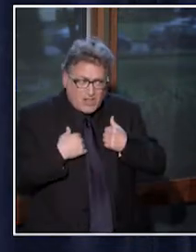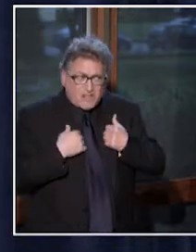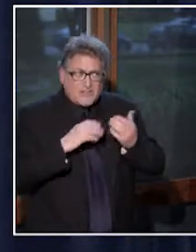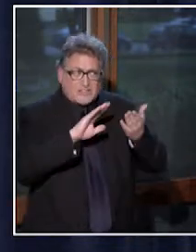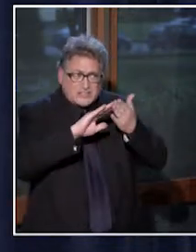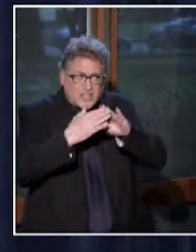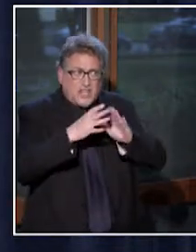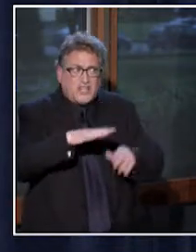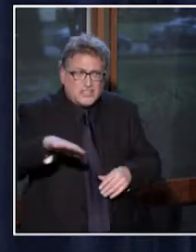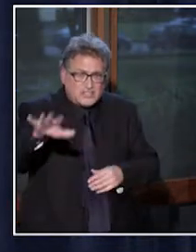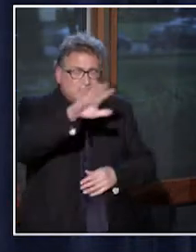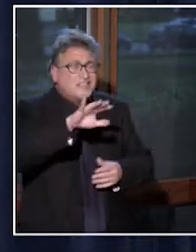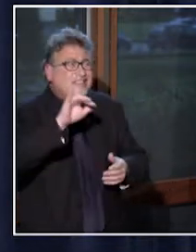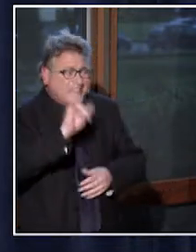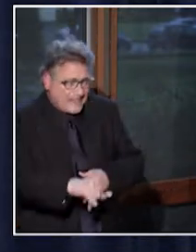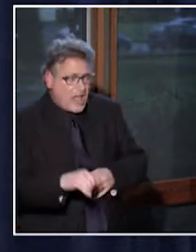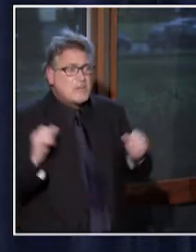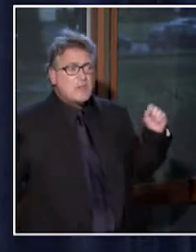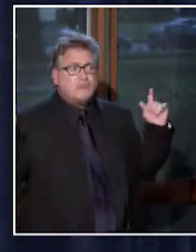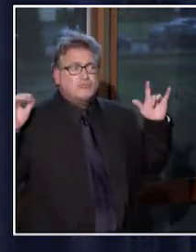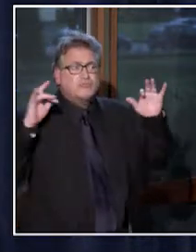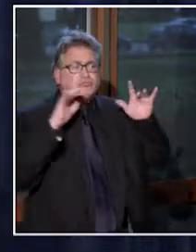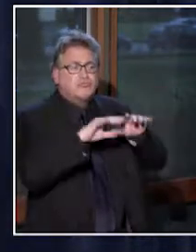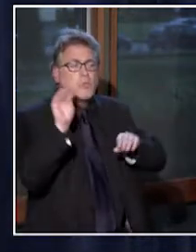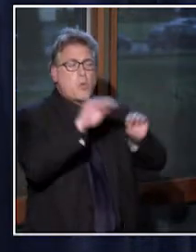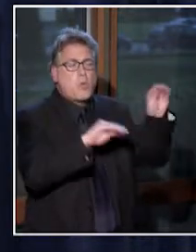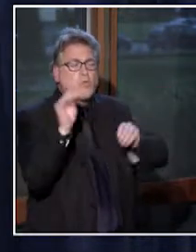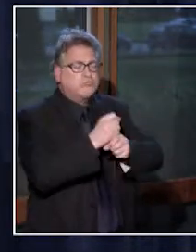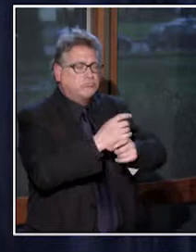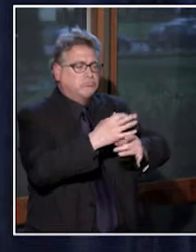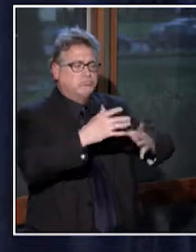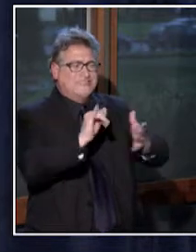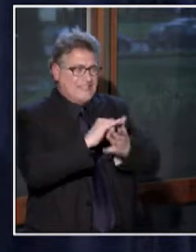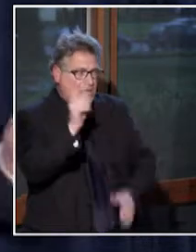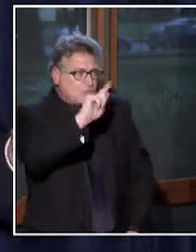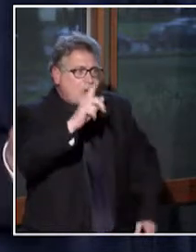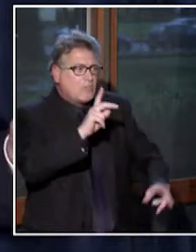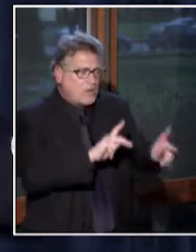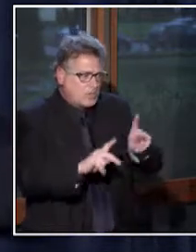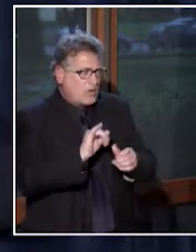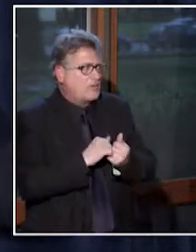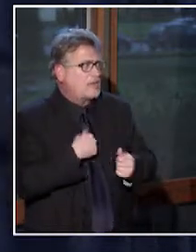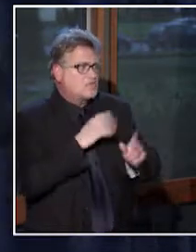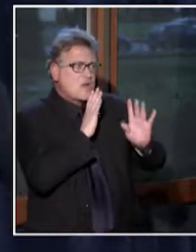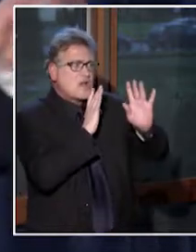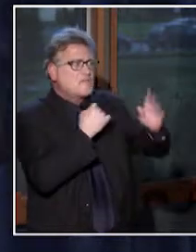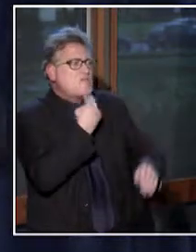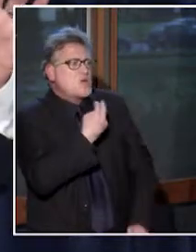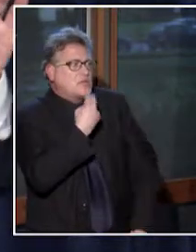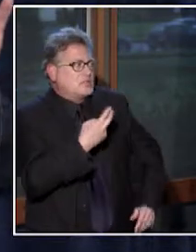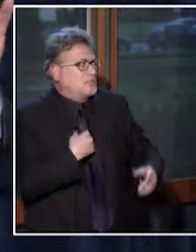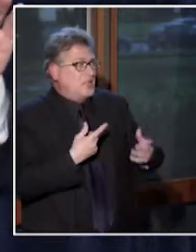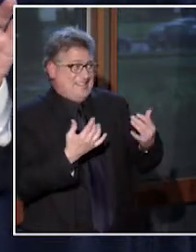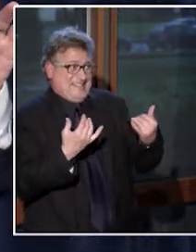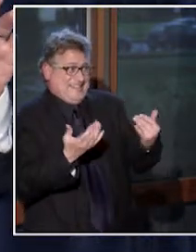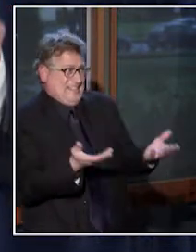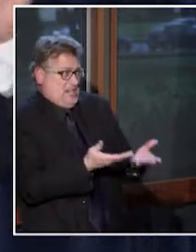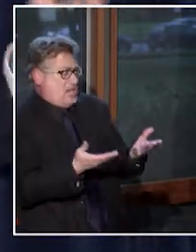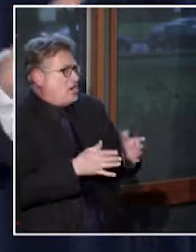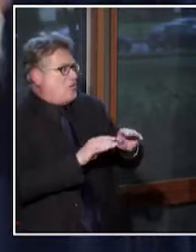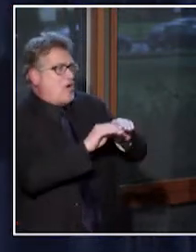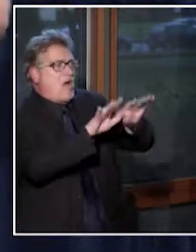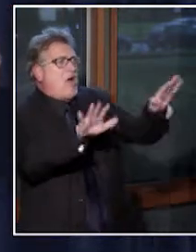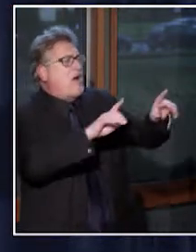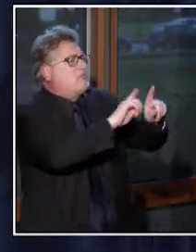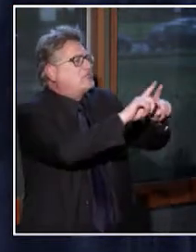cities. That's where the population is. That's where the voice is. We're fragmented because we're all over the place. We come